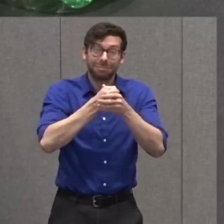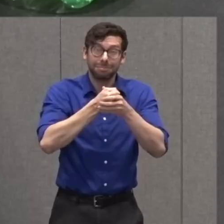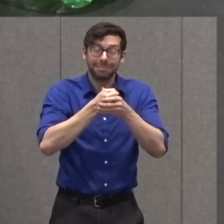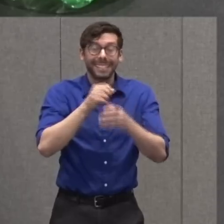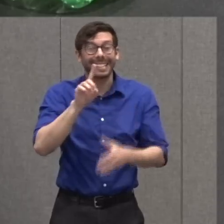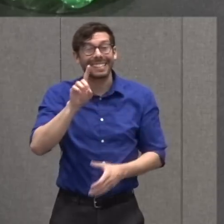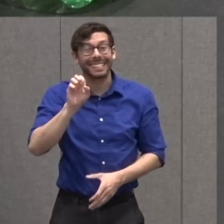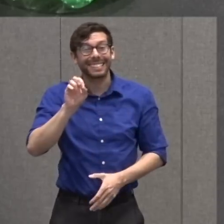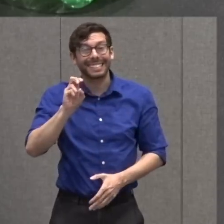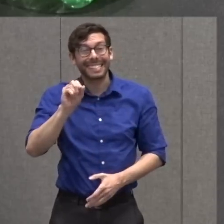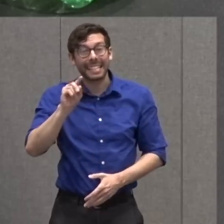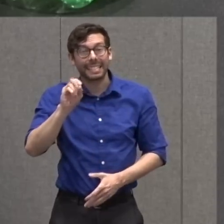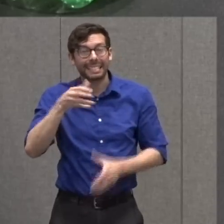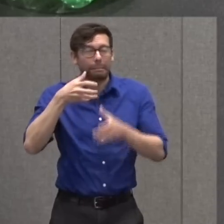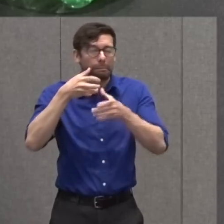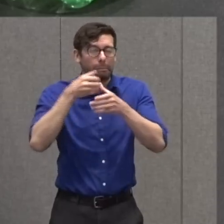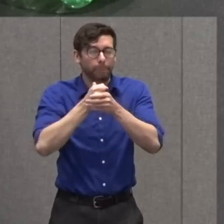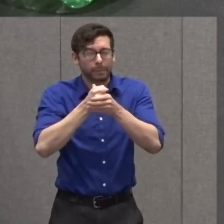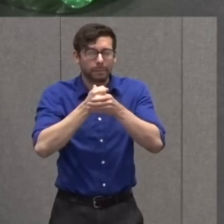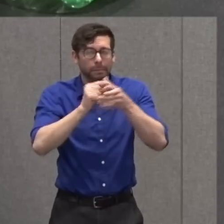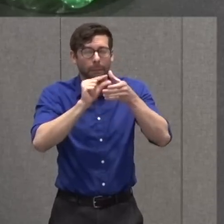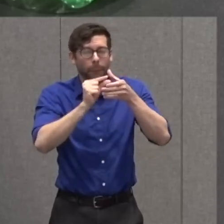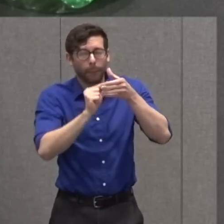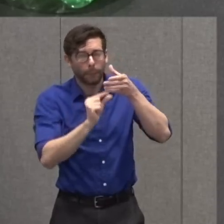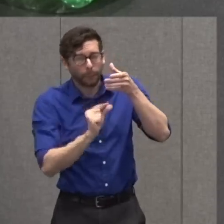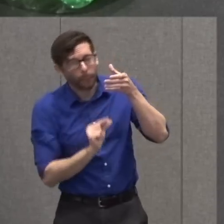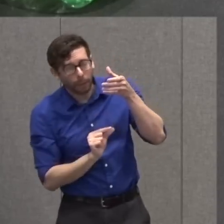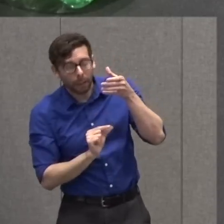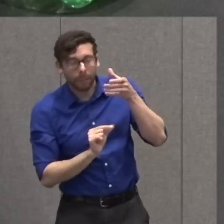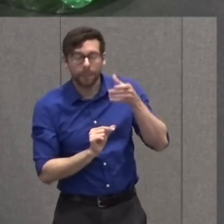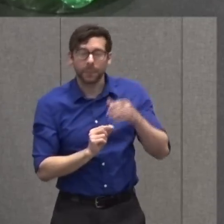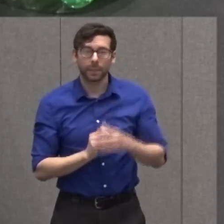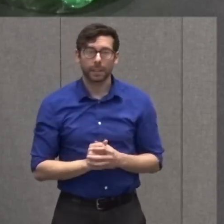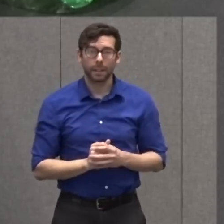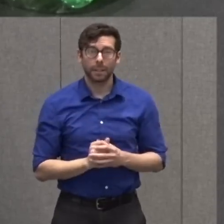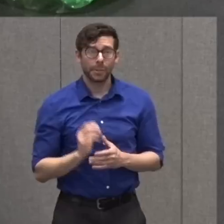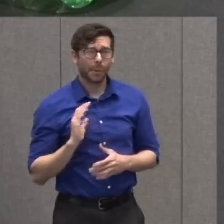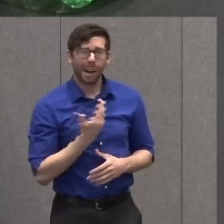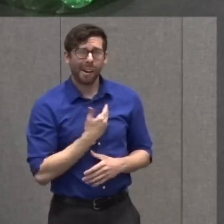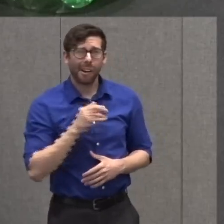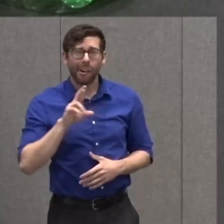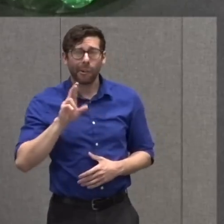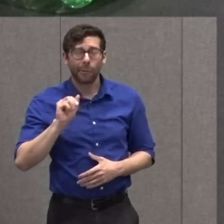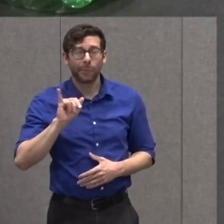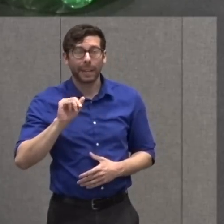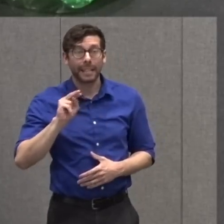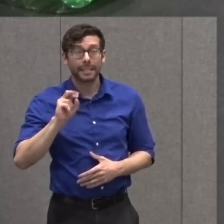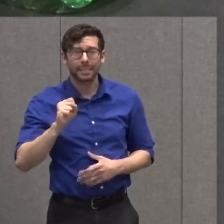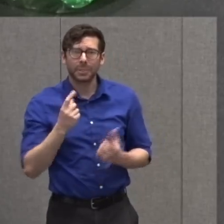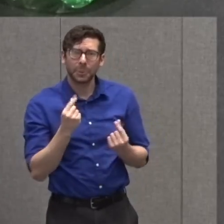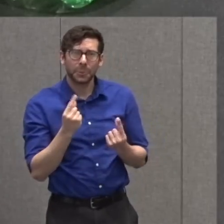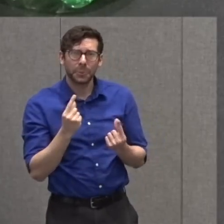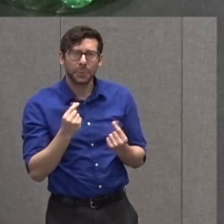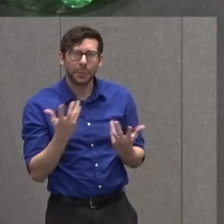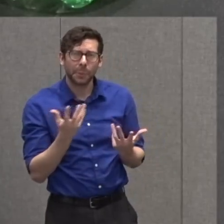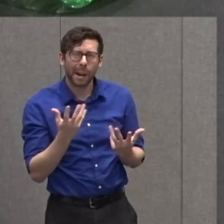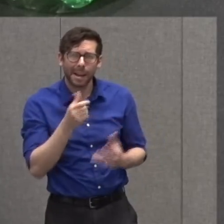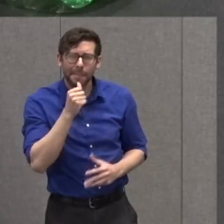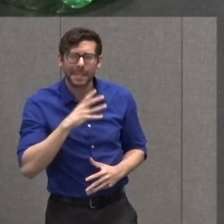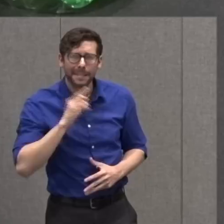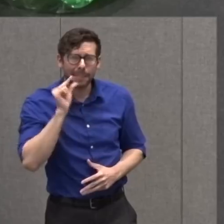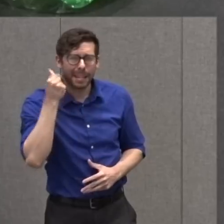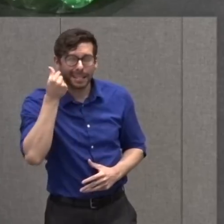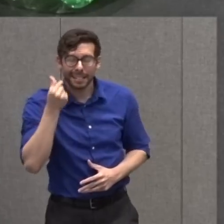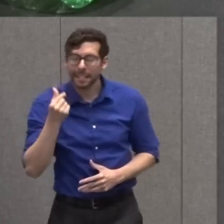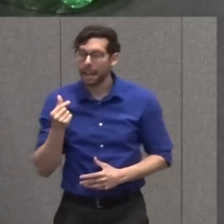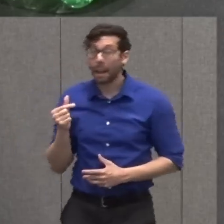what are our raisins doing, Miss Mays? They're going up and down, I guess, dancing. in They the are water. dancing. The